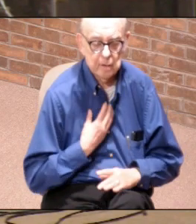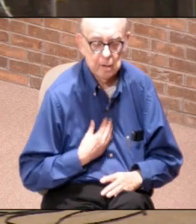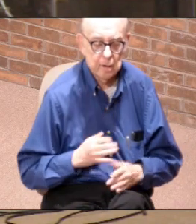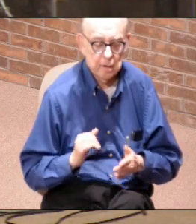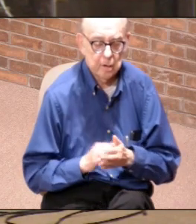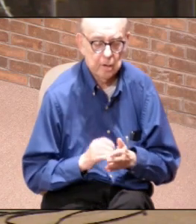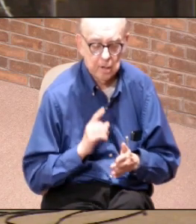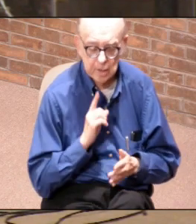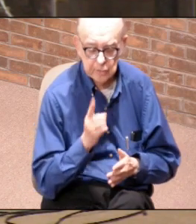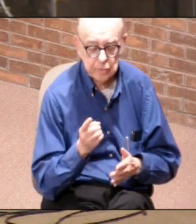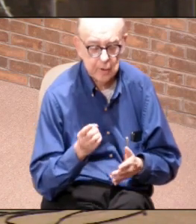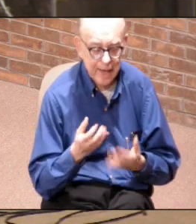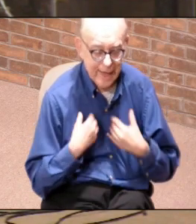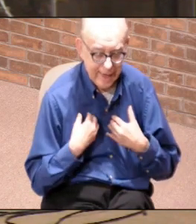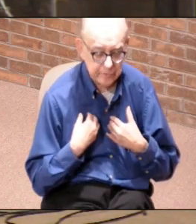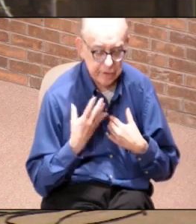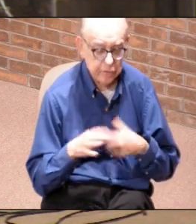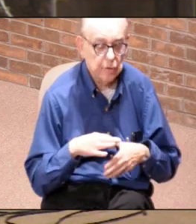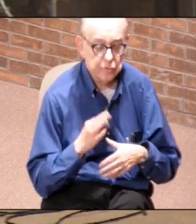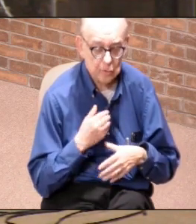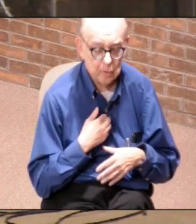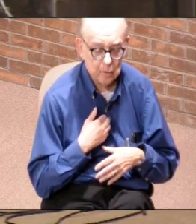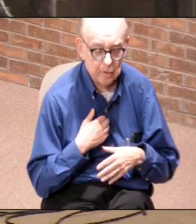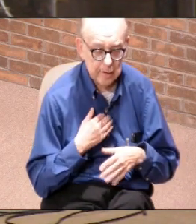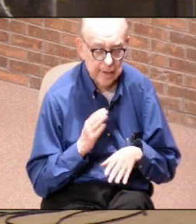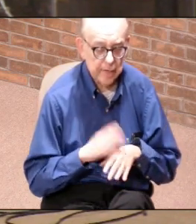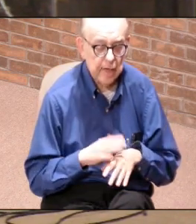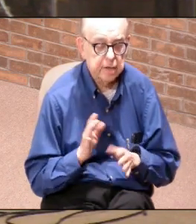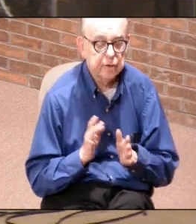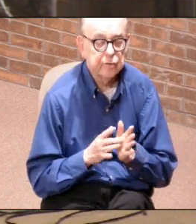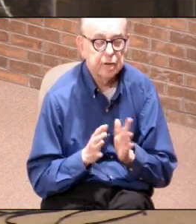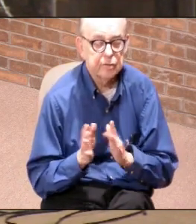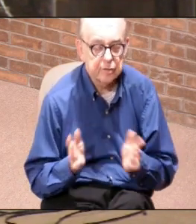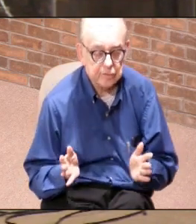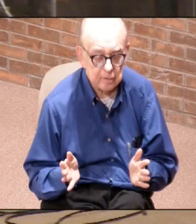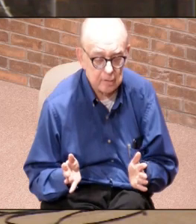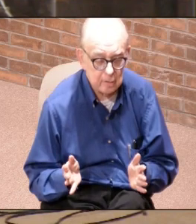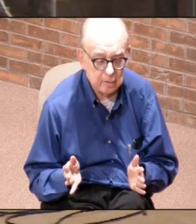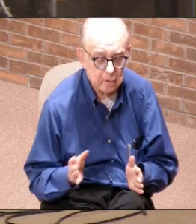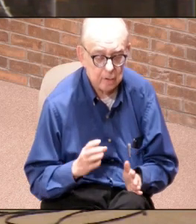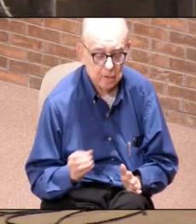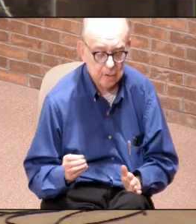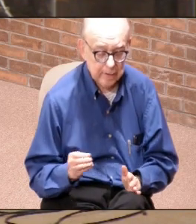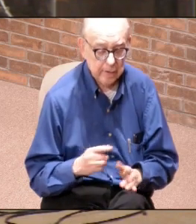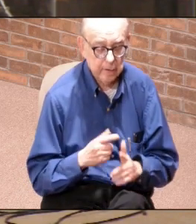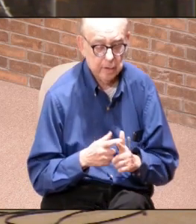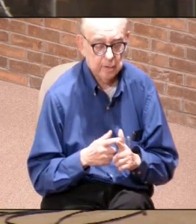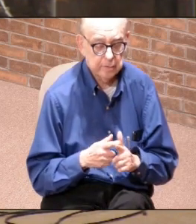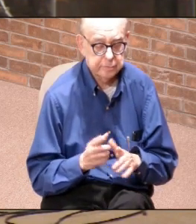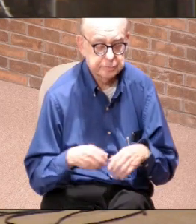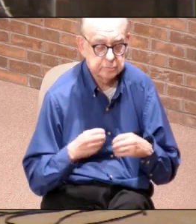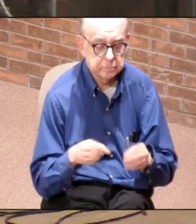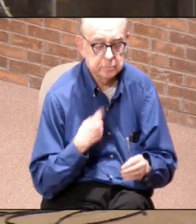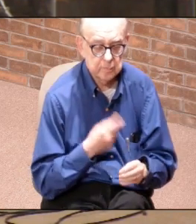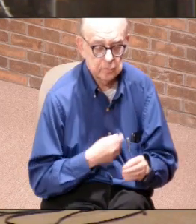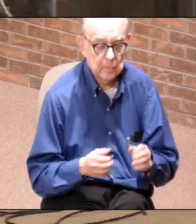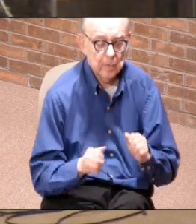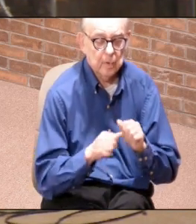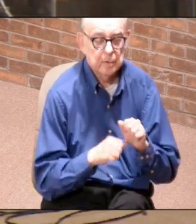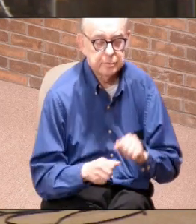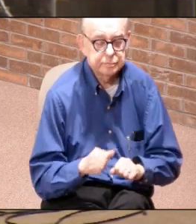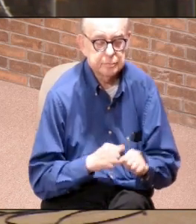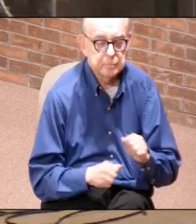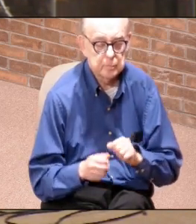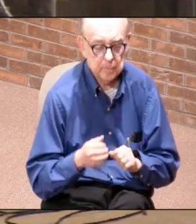you really desire in your soul than Jesus. And He then gives us that